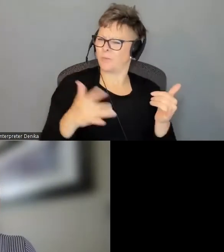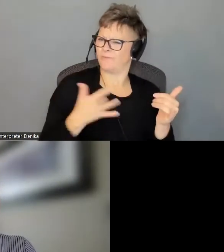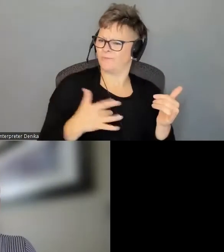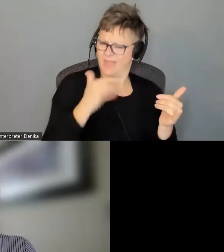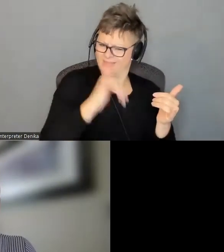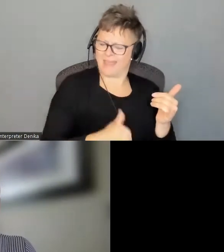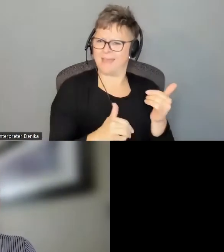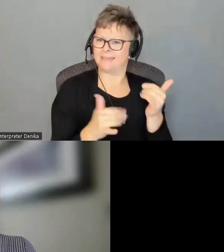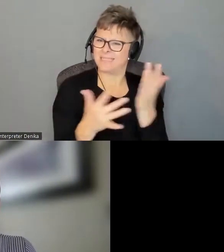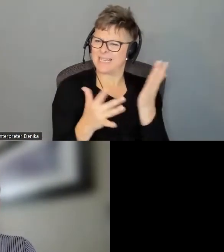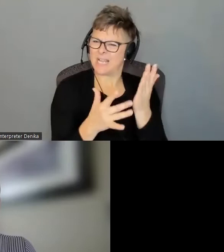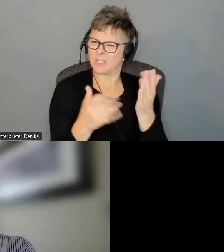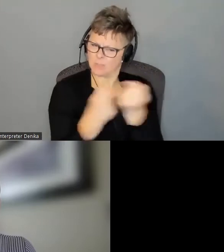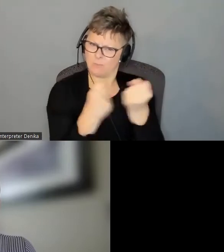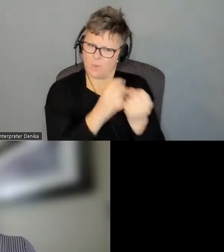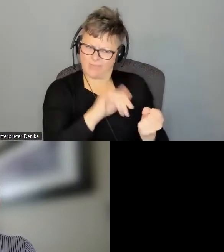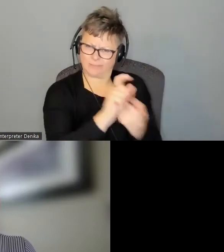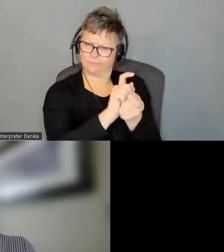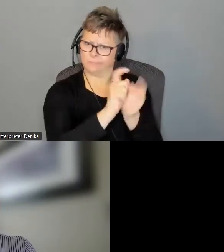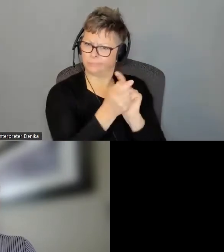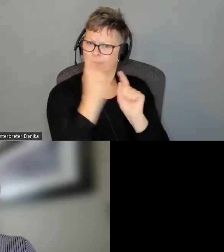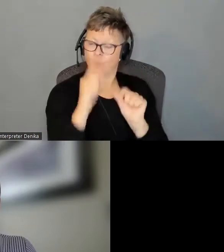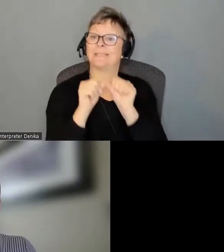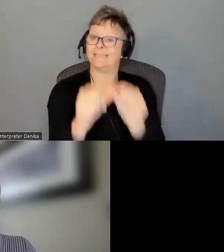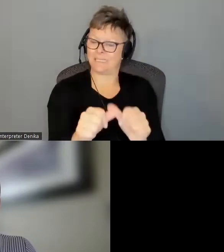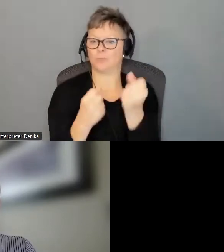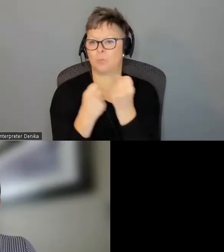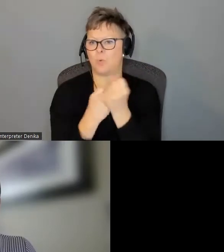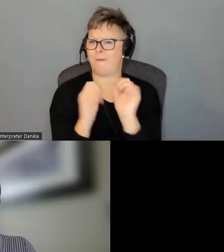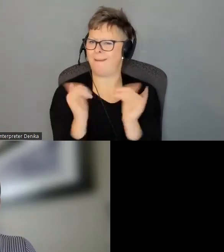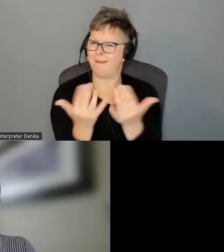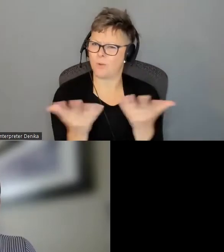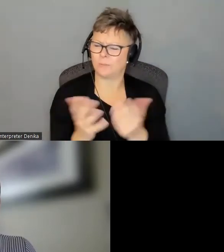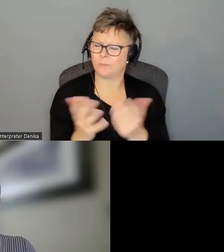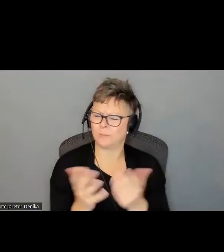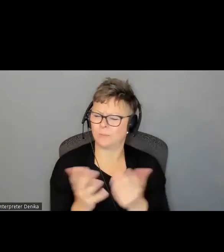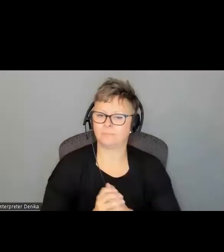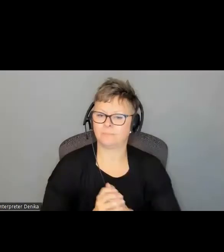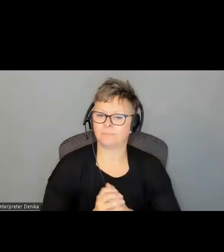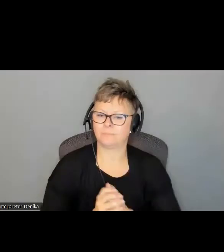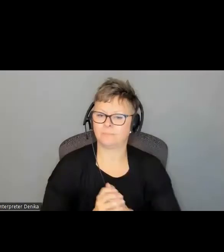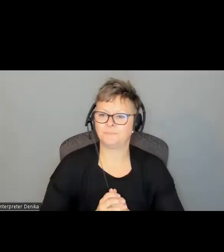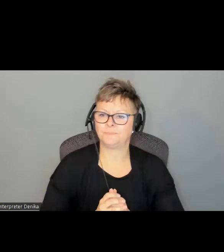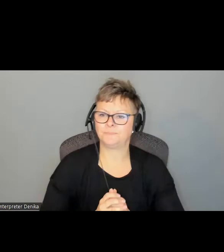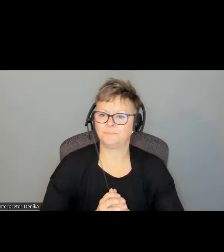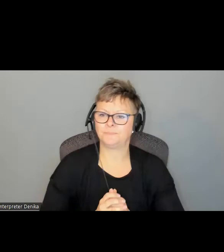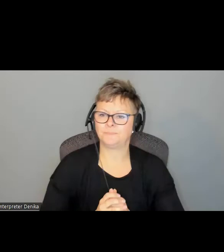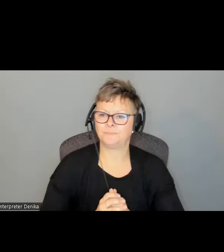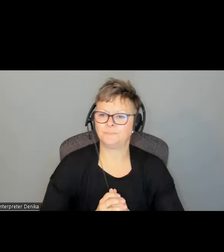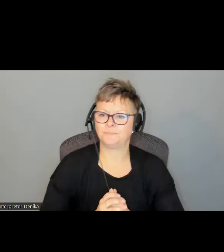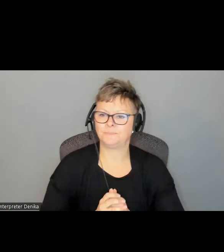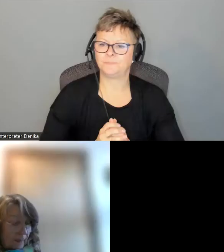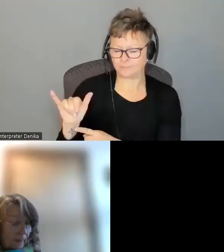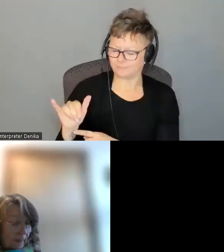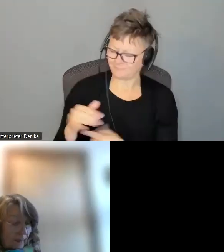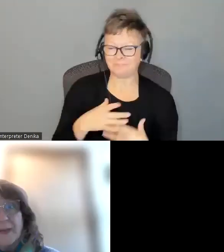supports that shift to ongoing support? It's really interesting that you picked up on travel as, in that case, being